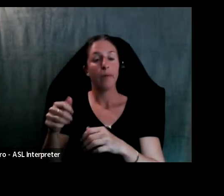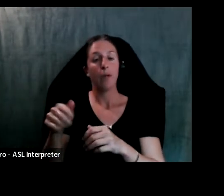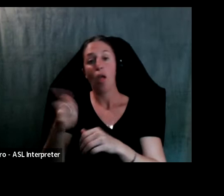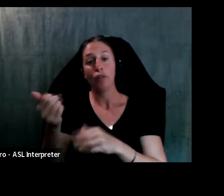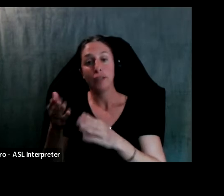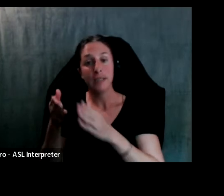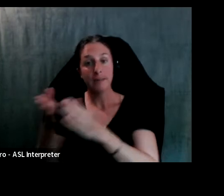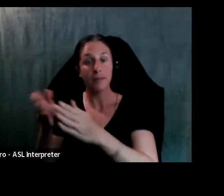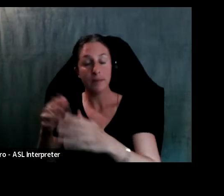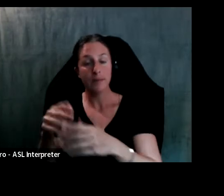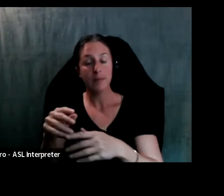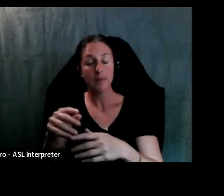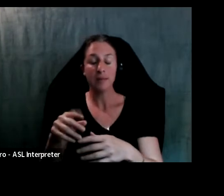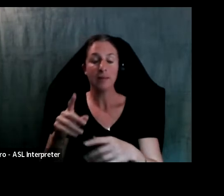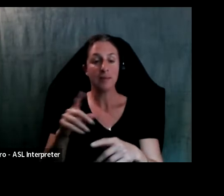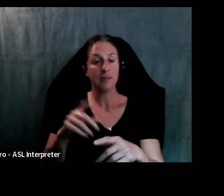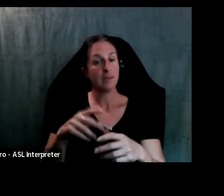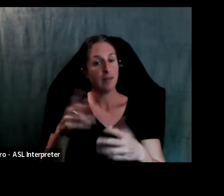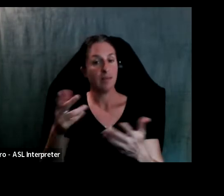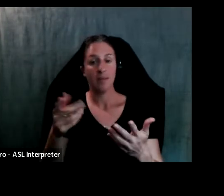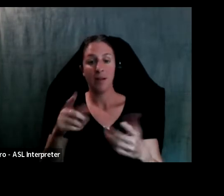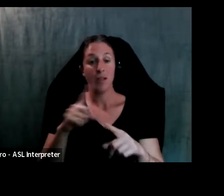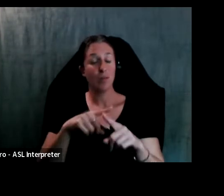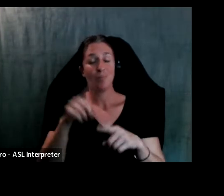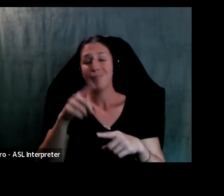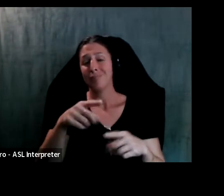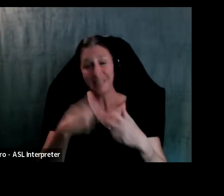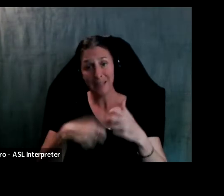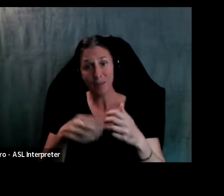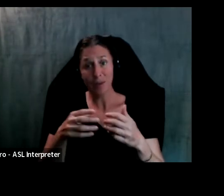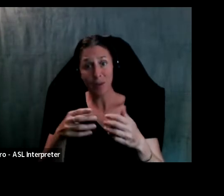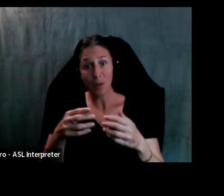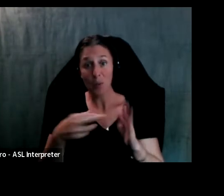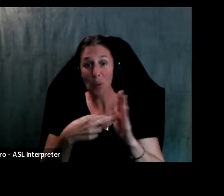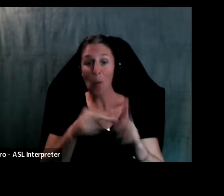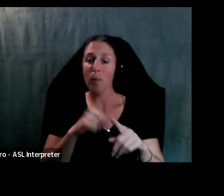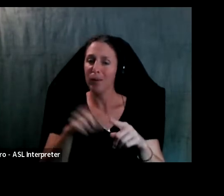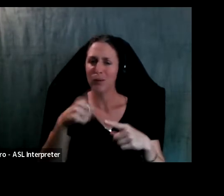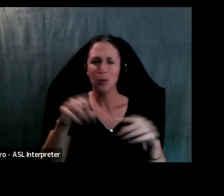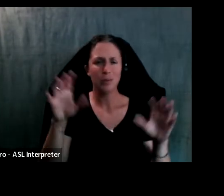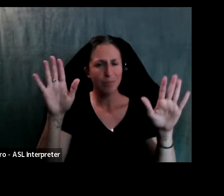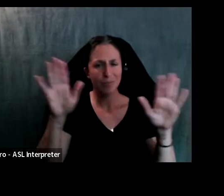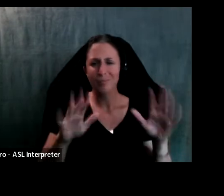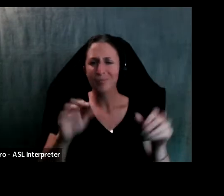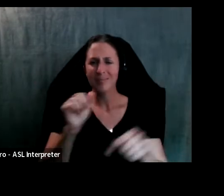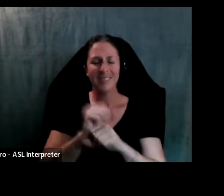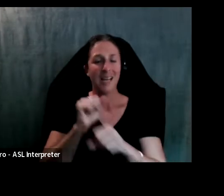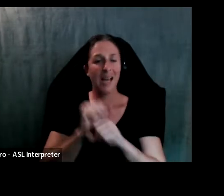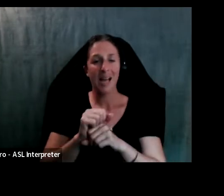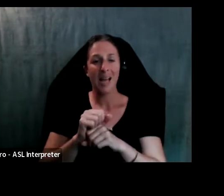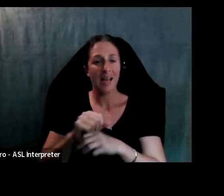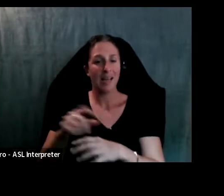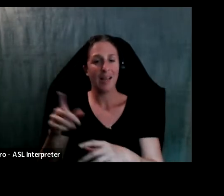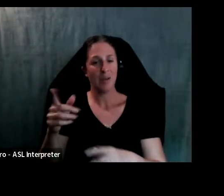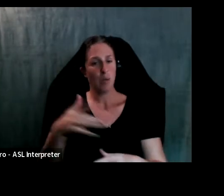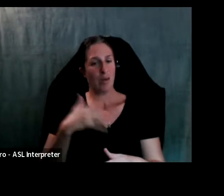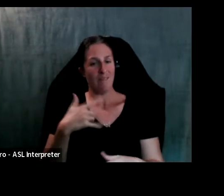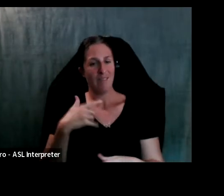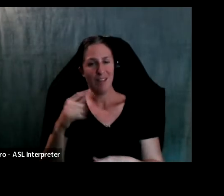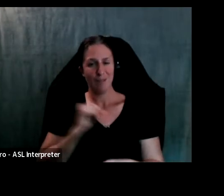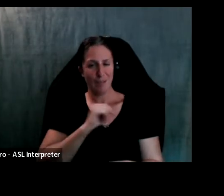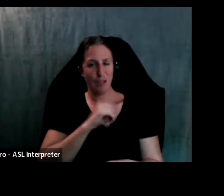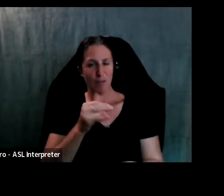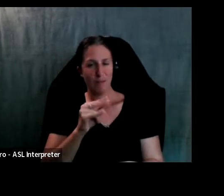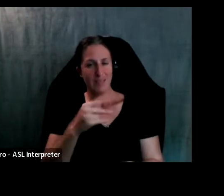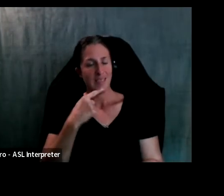difficult road, but I got to say, you guys are doing an outstanding job. I think Trustee Griffin said it really well. There's a chemistry that we feel that comes